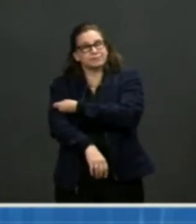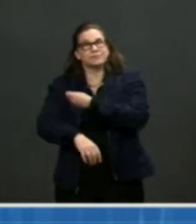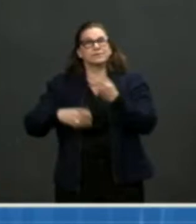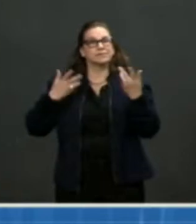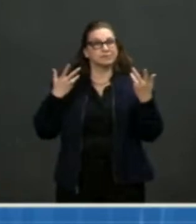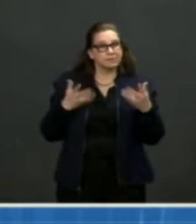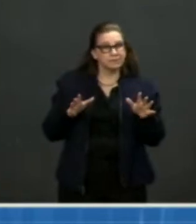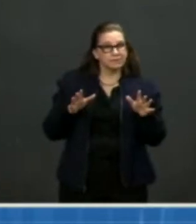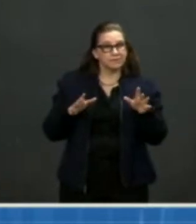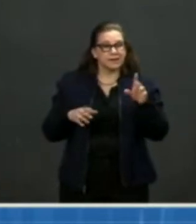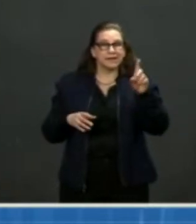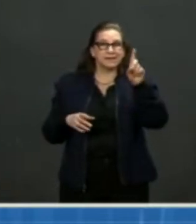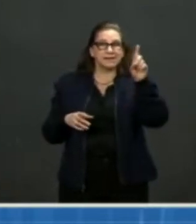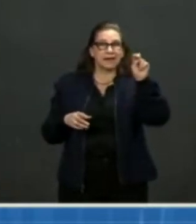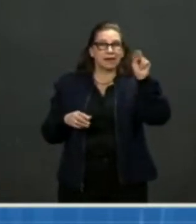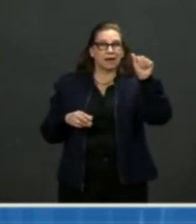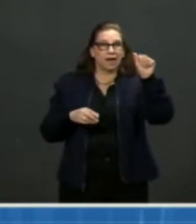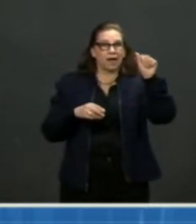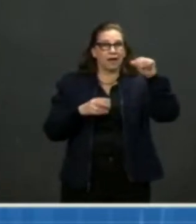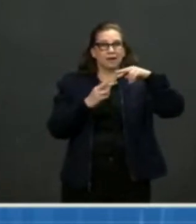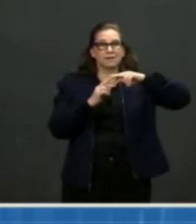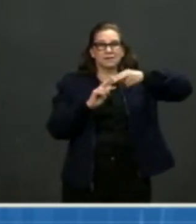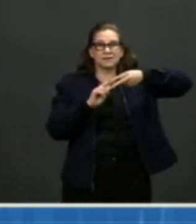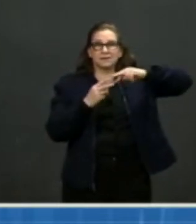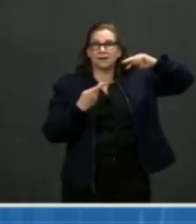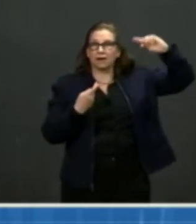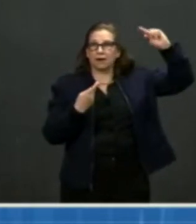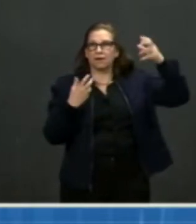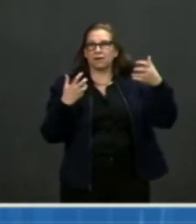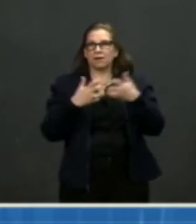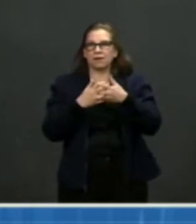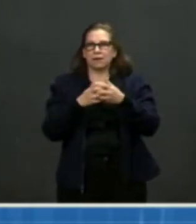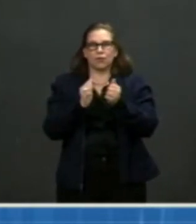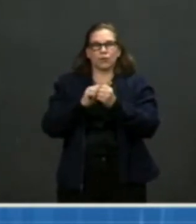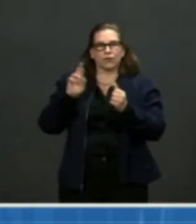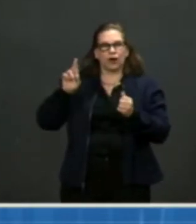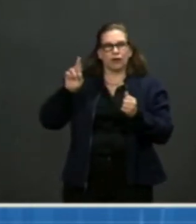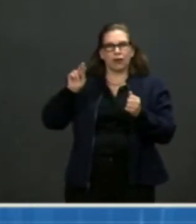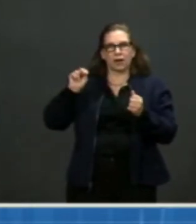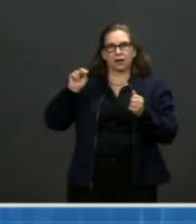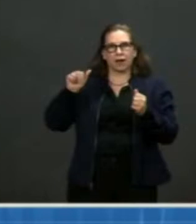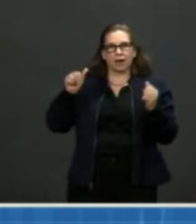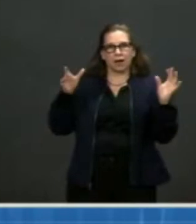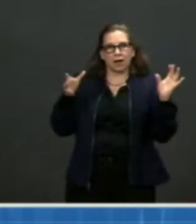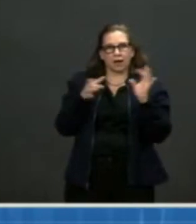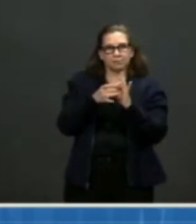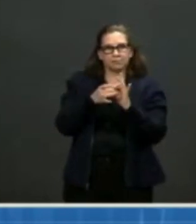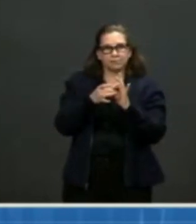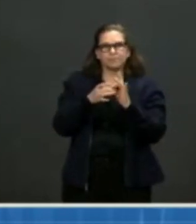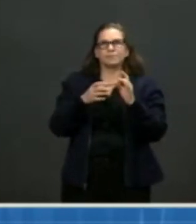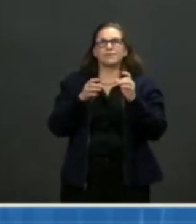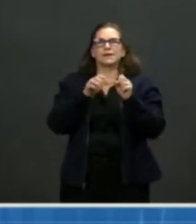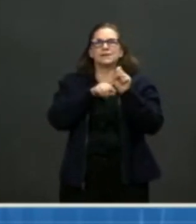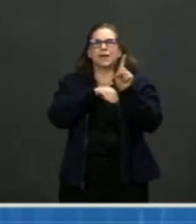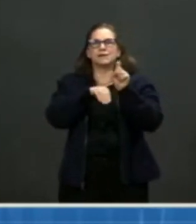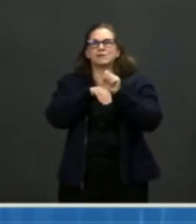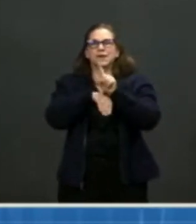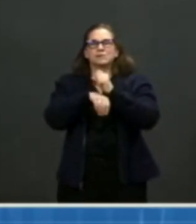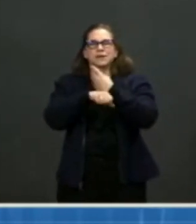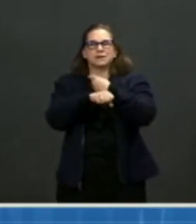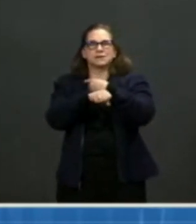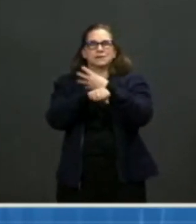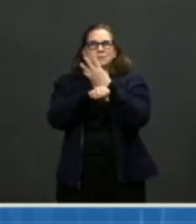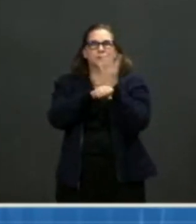RNA, which then essentially codes for the spike protein, which the body makes the immune response against. That